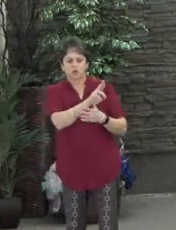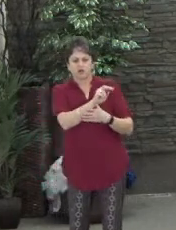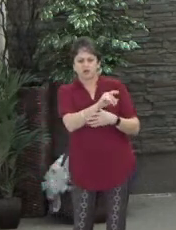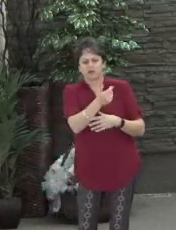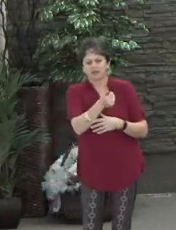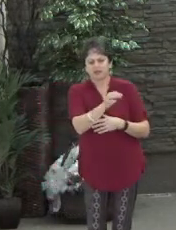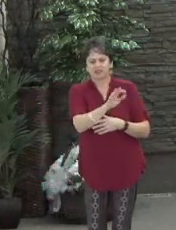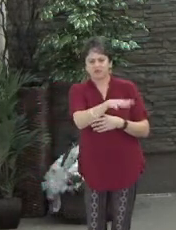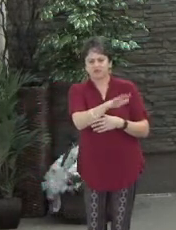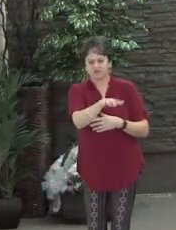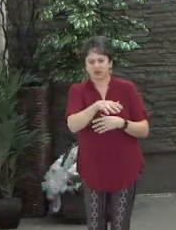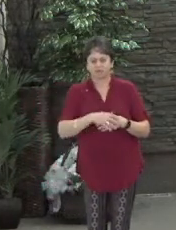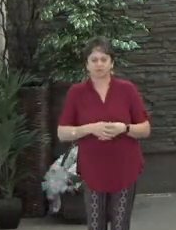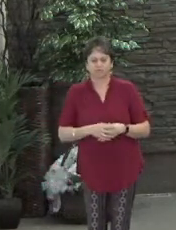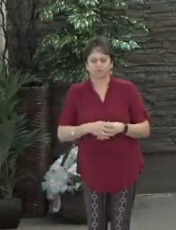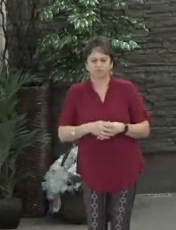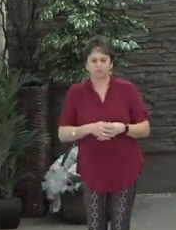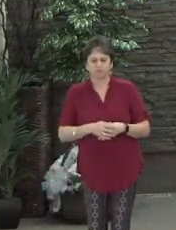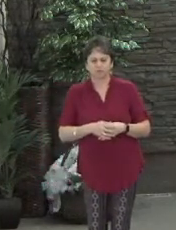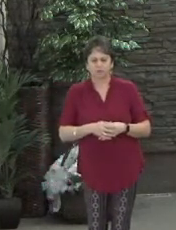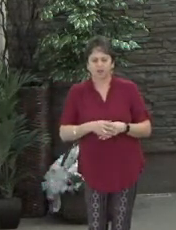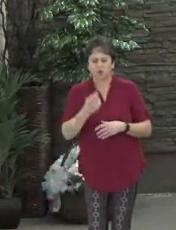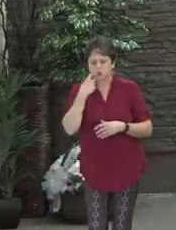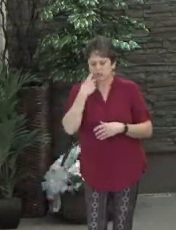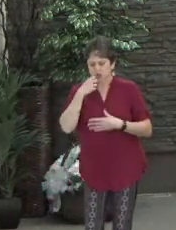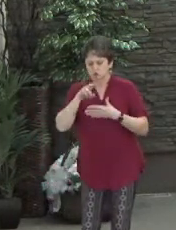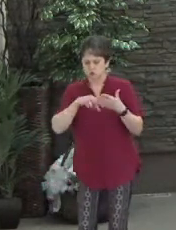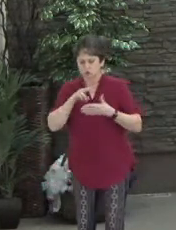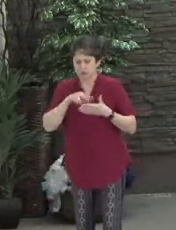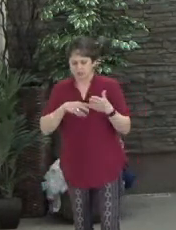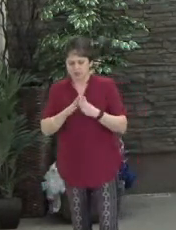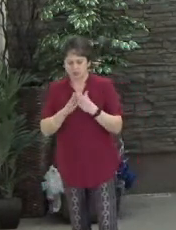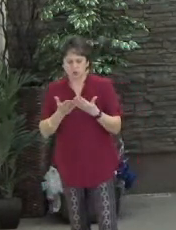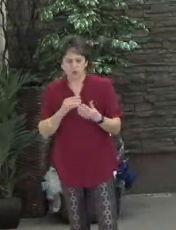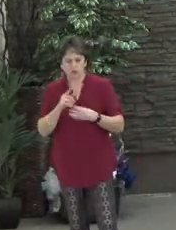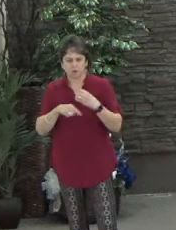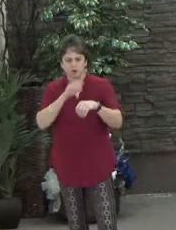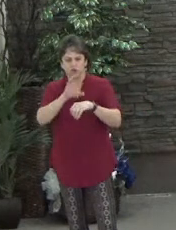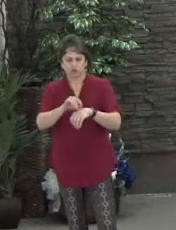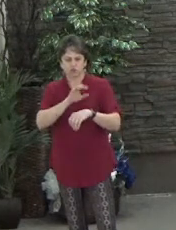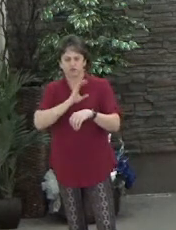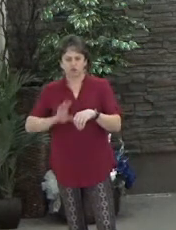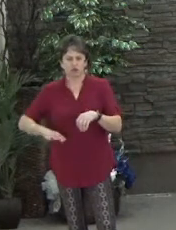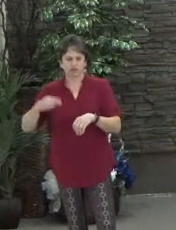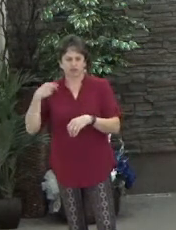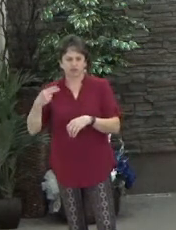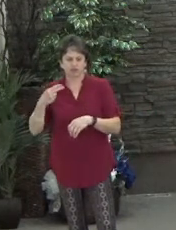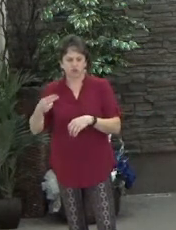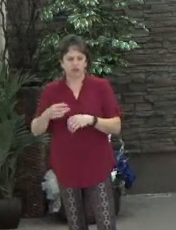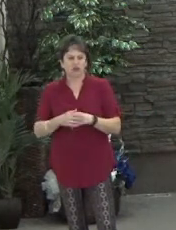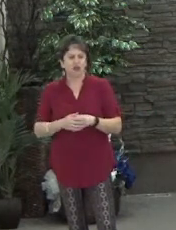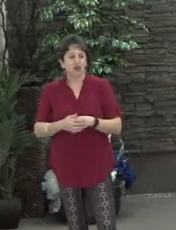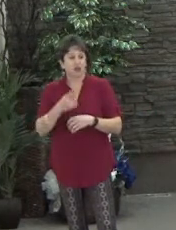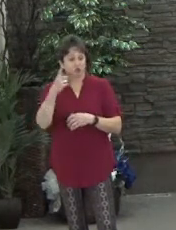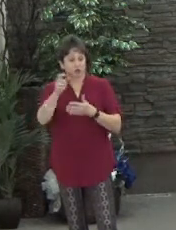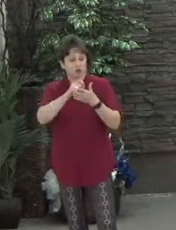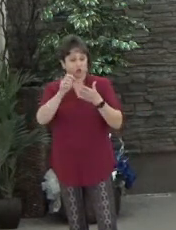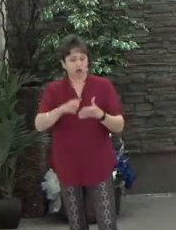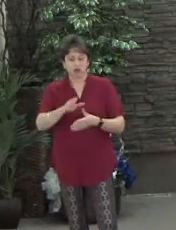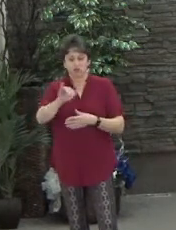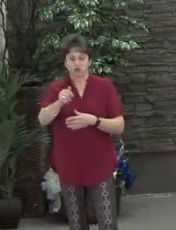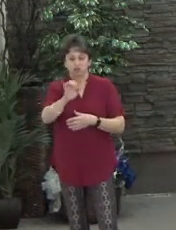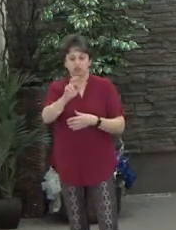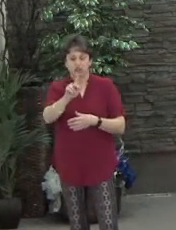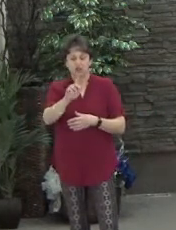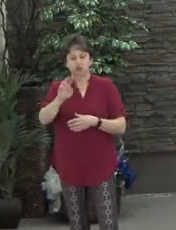in 1955. Recently, I was reading a book about Church of Christ history. And one writer, Jack